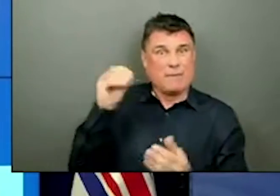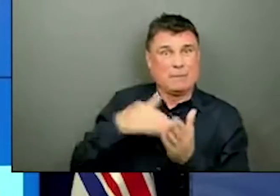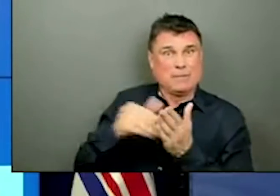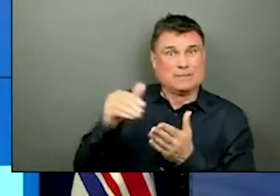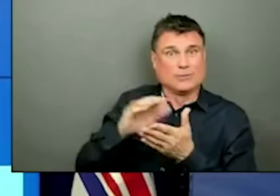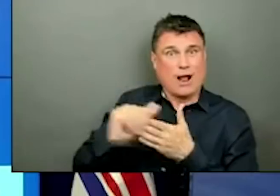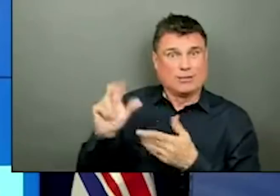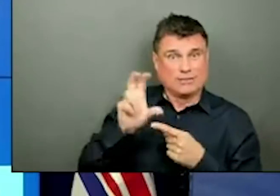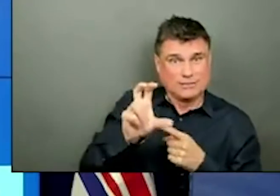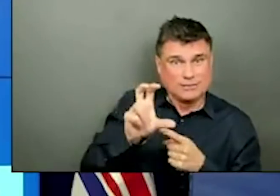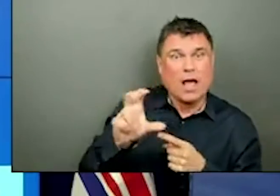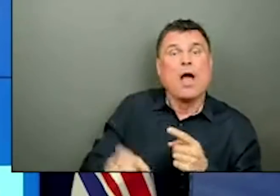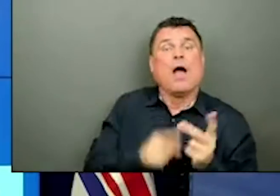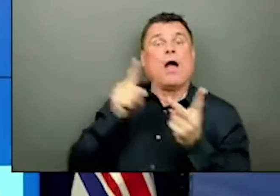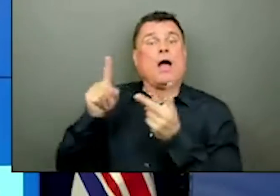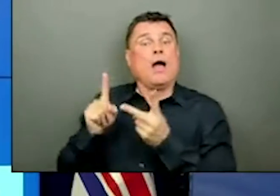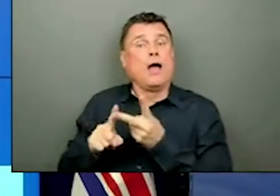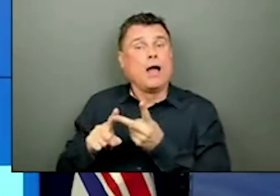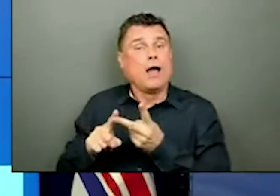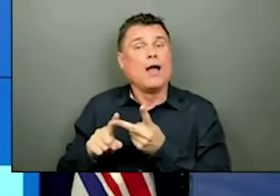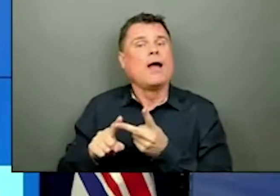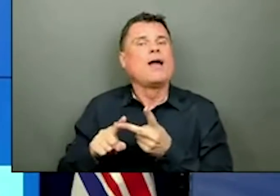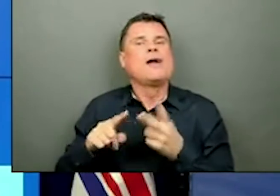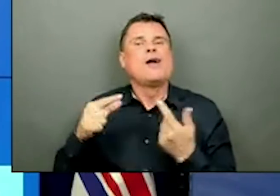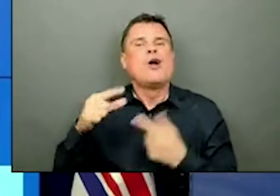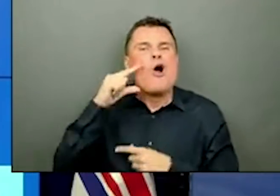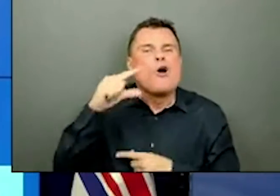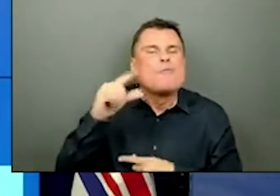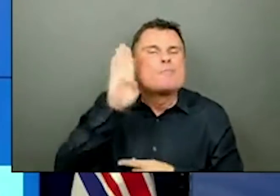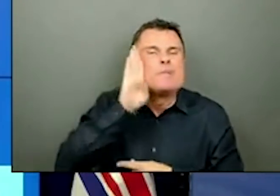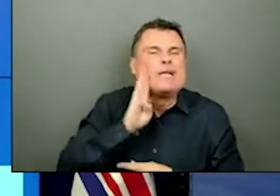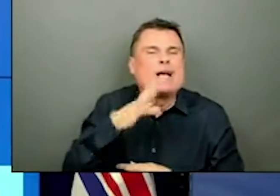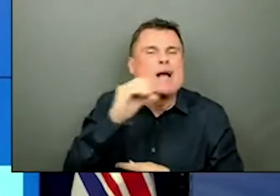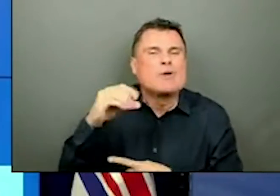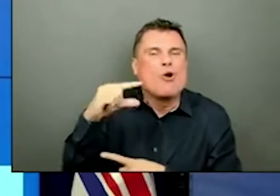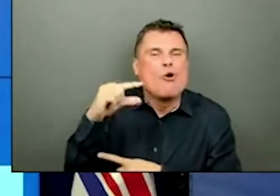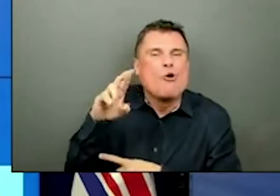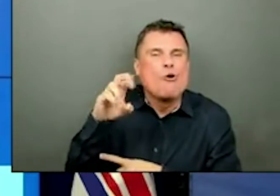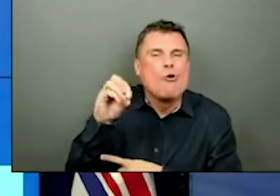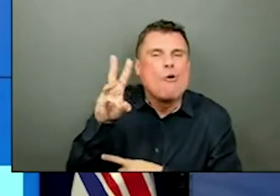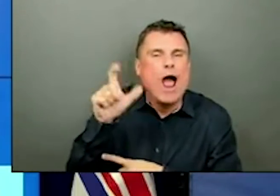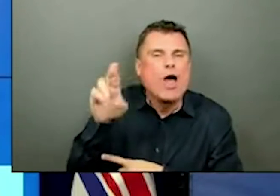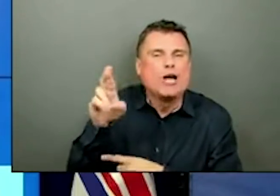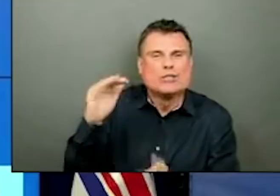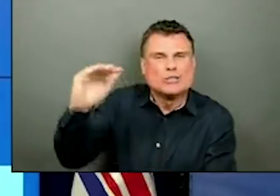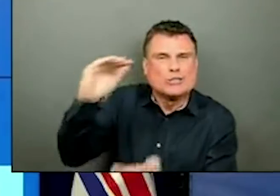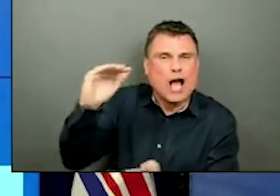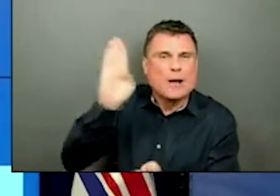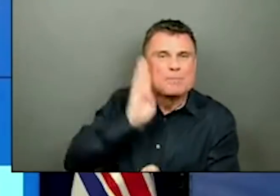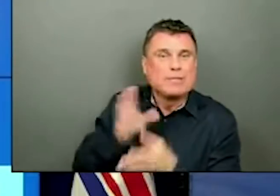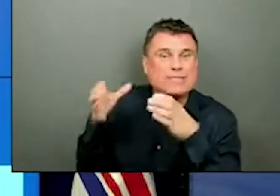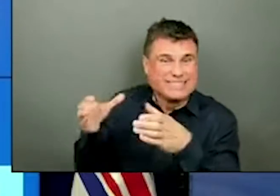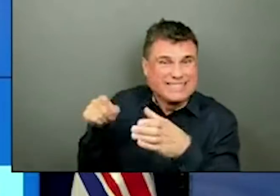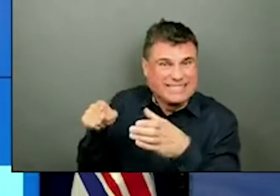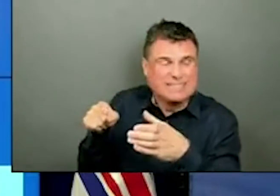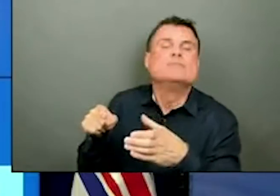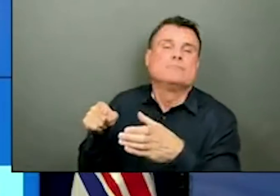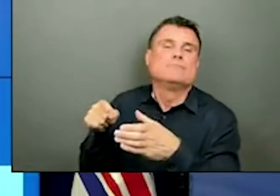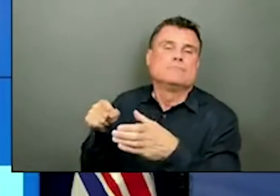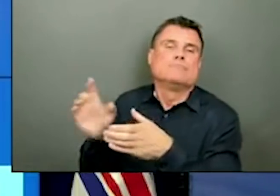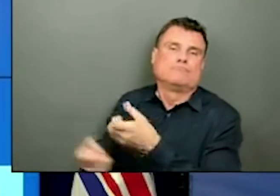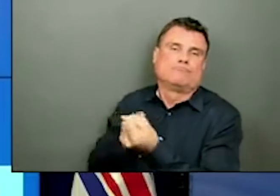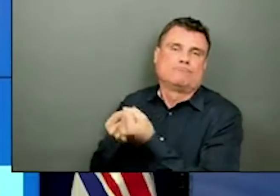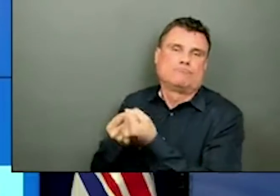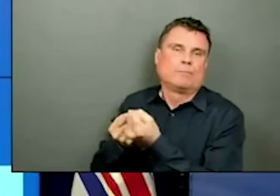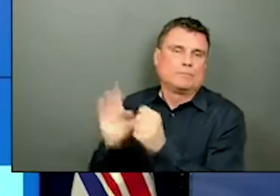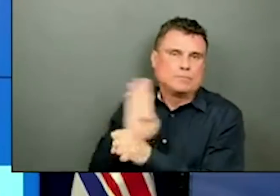the growler sales to help many of our breweries. And of course, today, PST rebates for capital investments to support business recovery